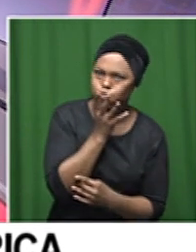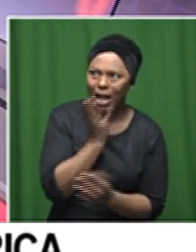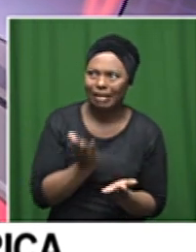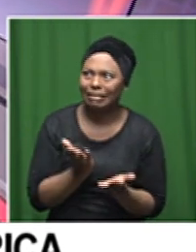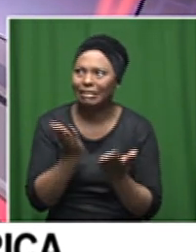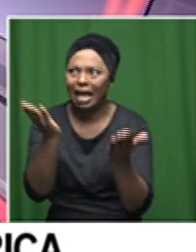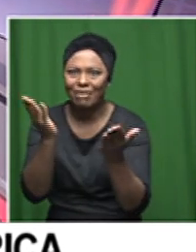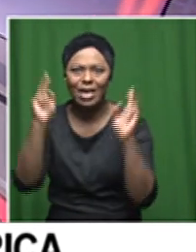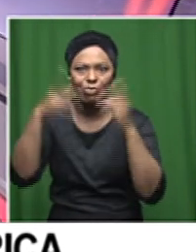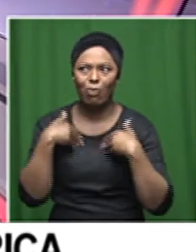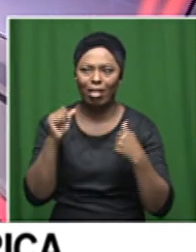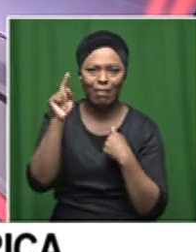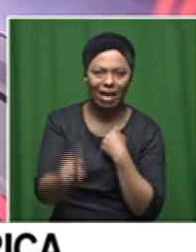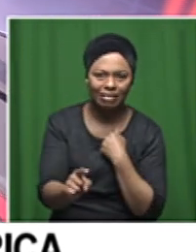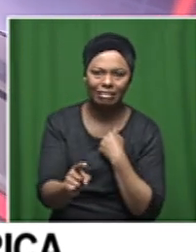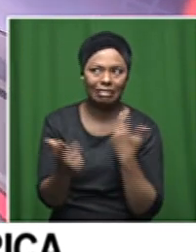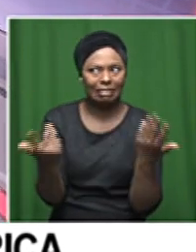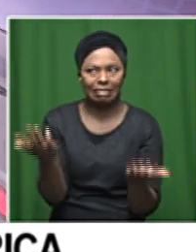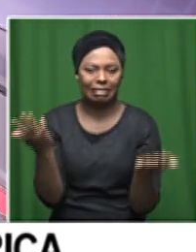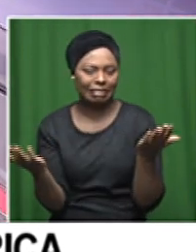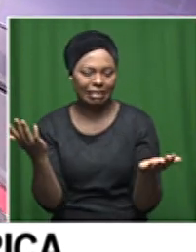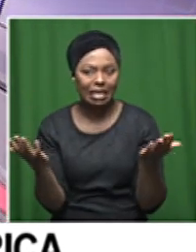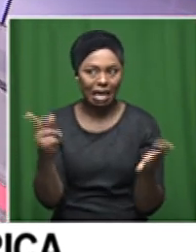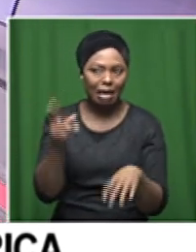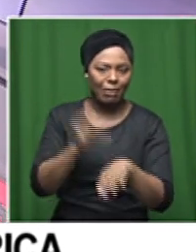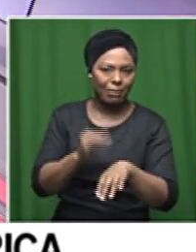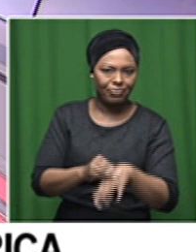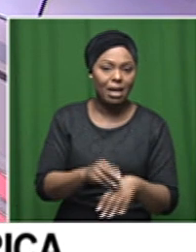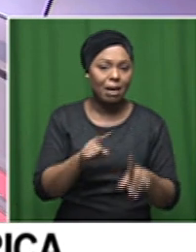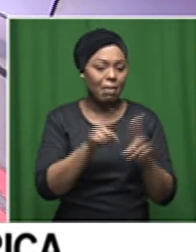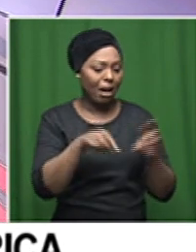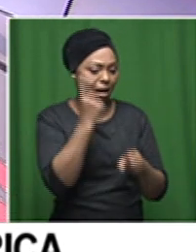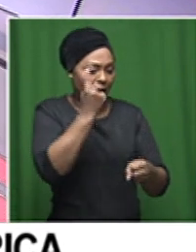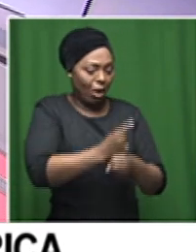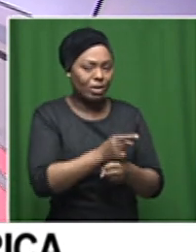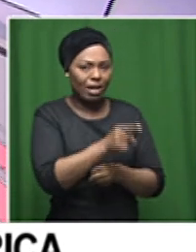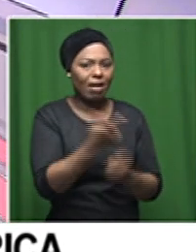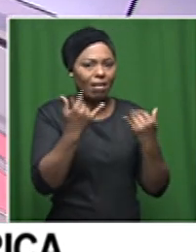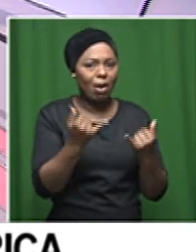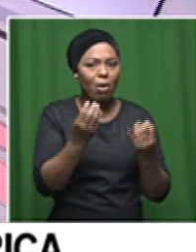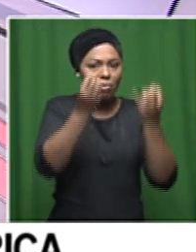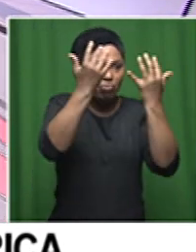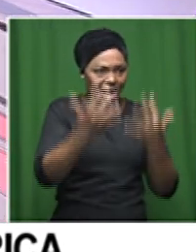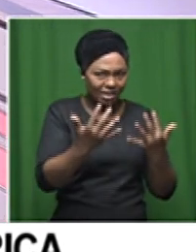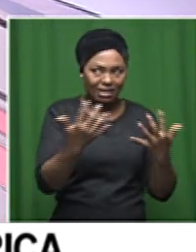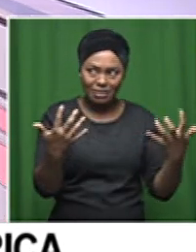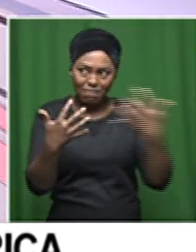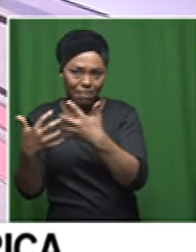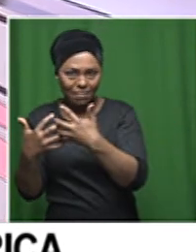certain area, so that budgets are allocated properly. In Gauteng, do we find ourselves in a position where the budget matches the